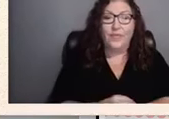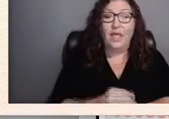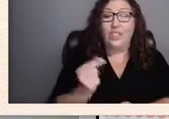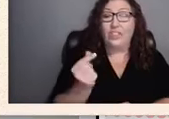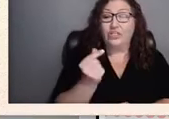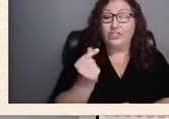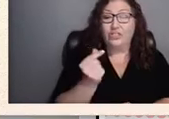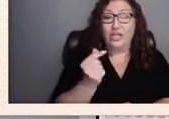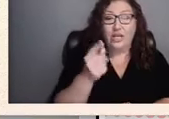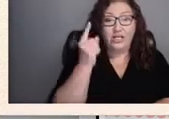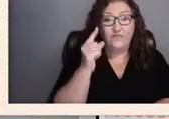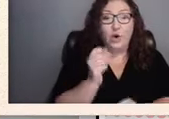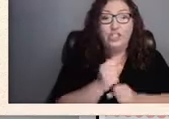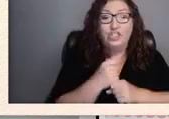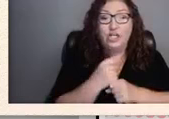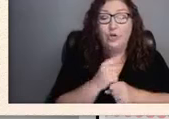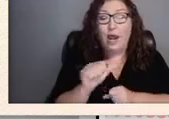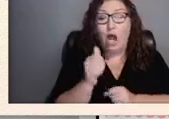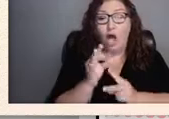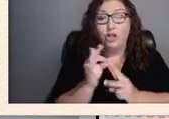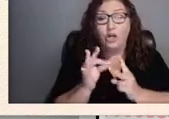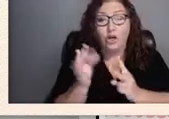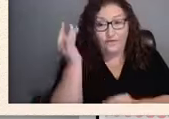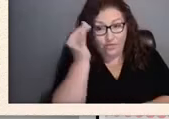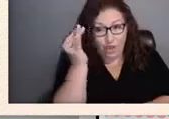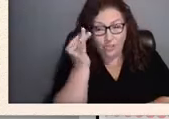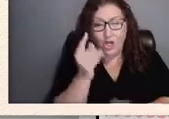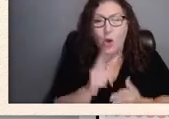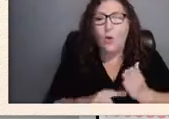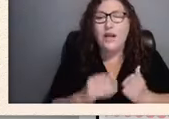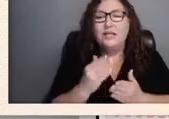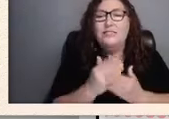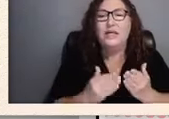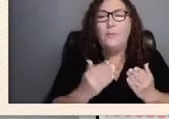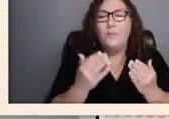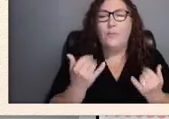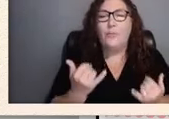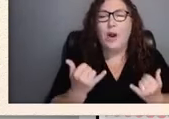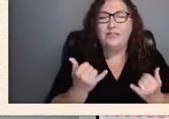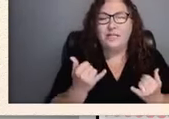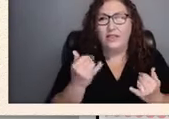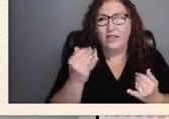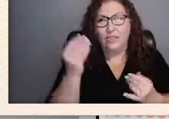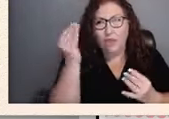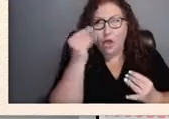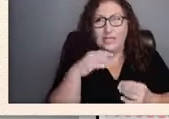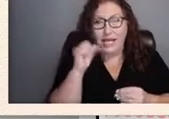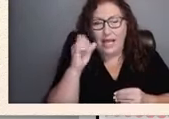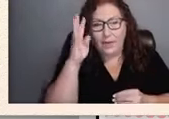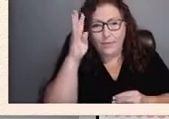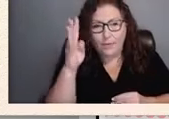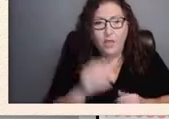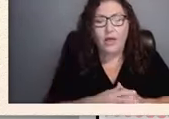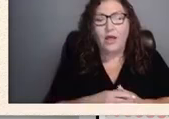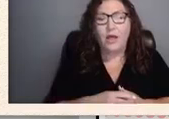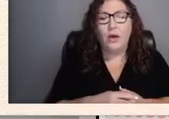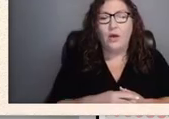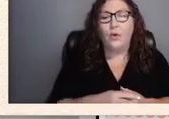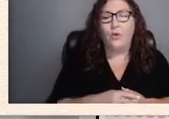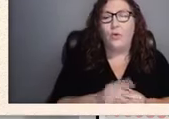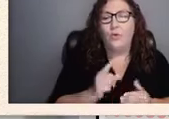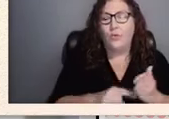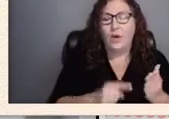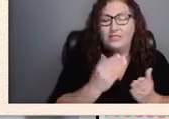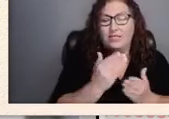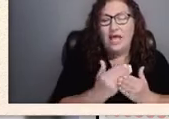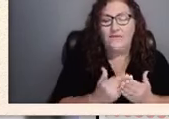generate alternative thoughts. What are some more present focused thoughts that I could come up with? What's the evidence that this won't change for me?